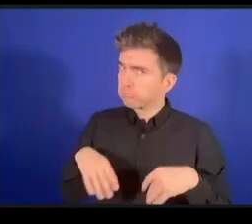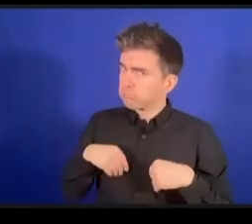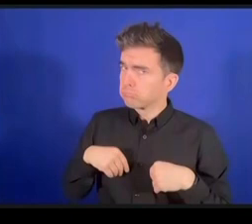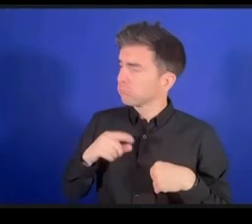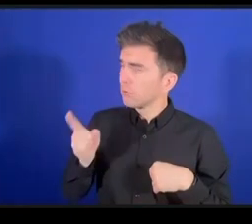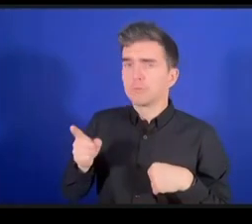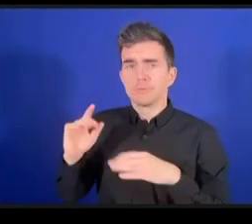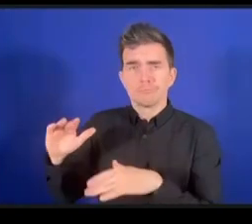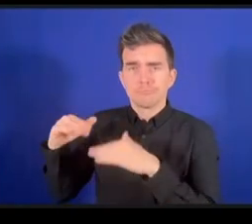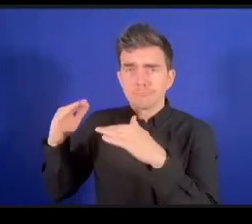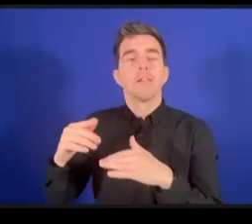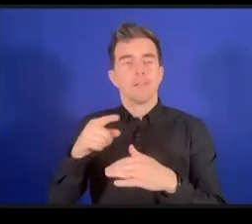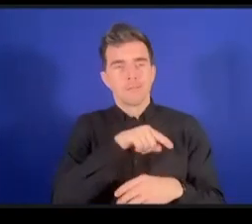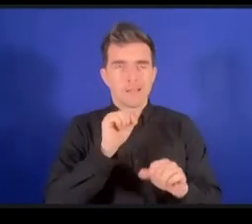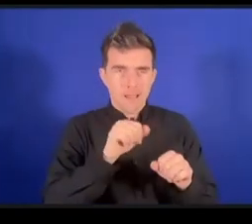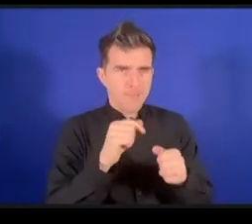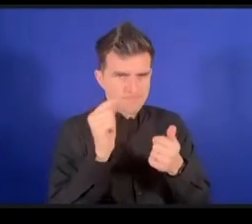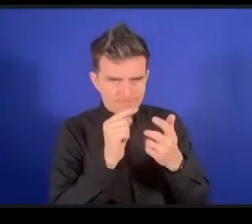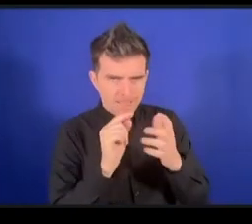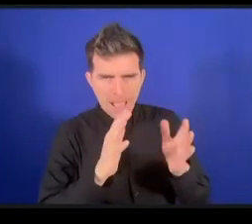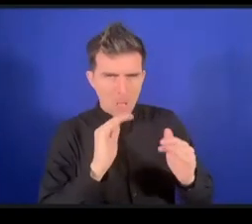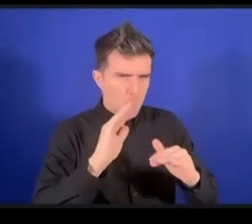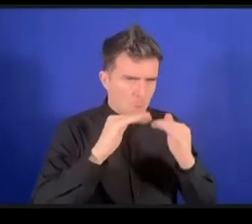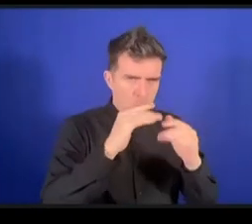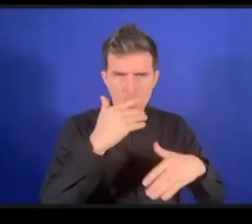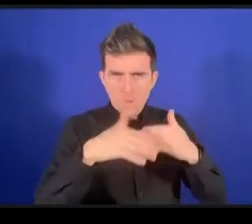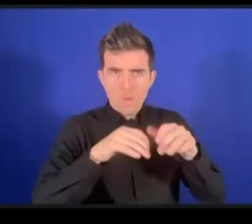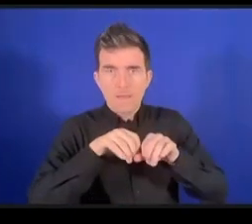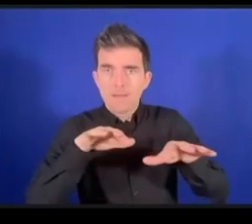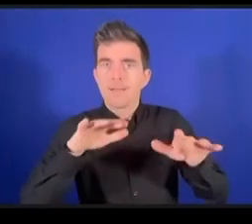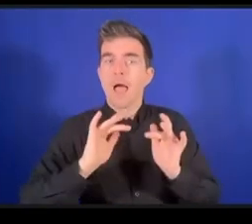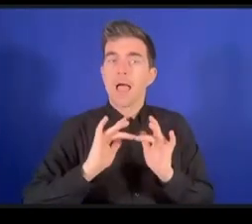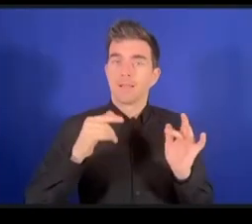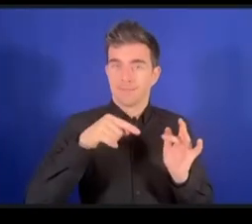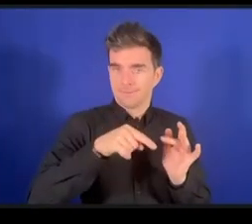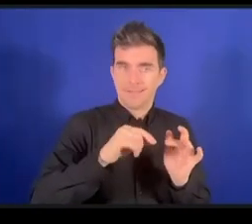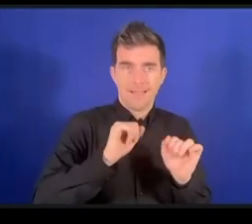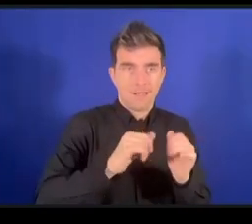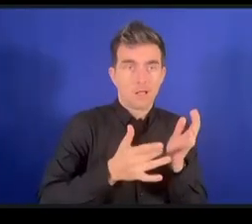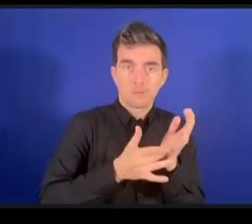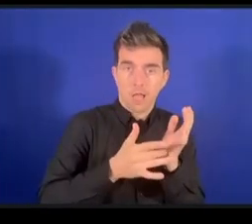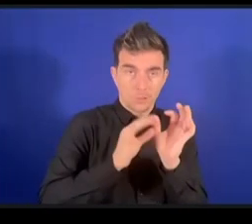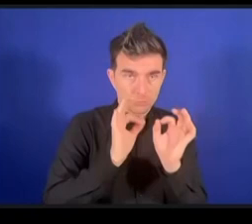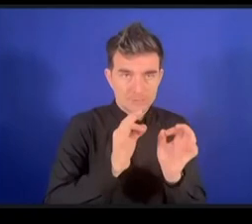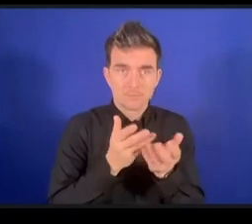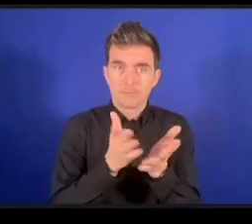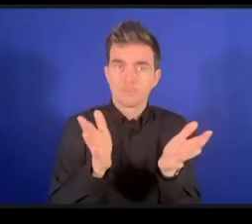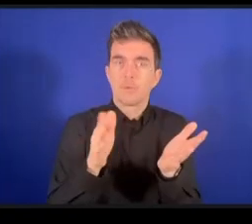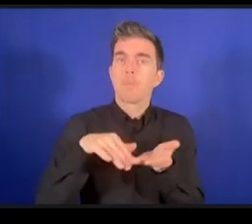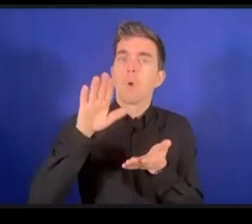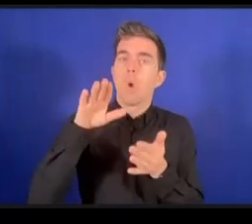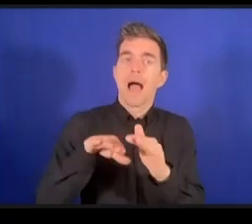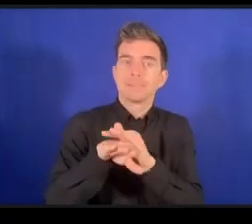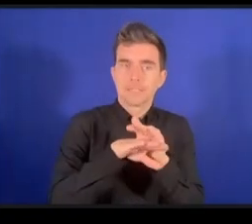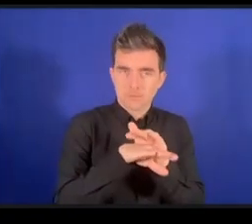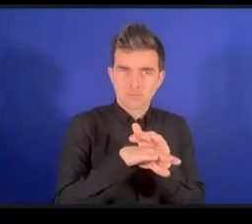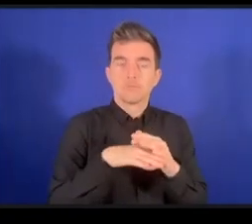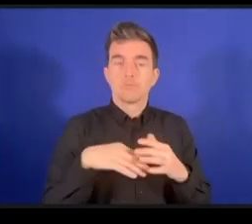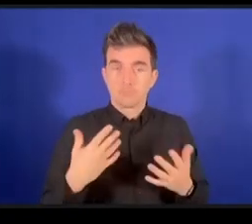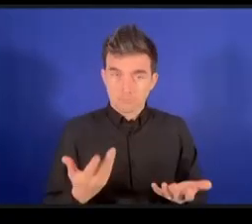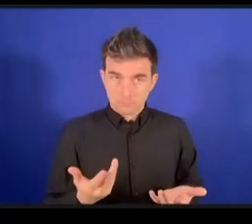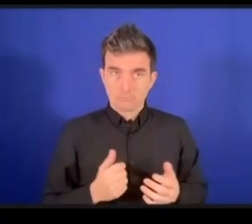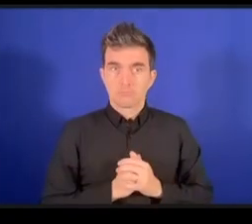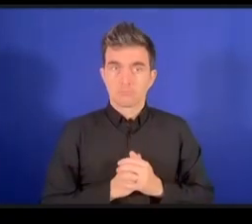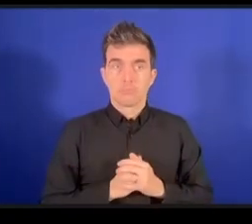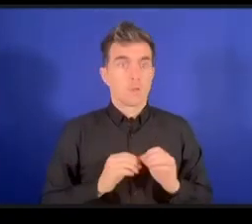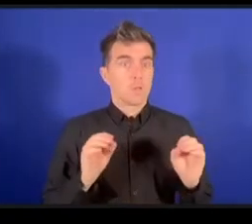having these technologies accessible. In certain cases, there are just physical requirements where people are